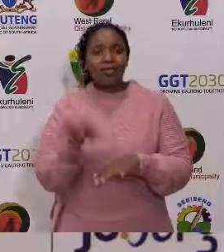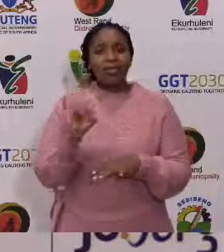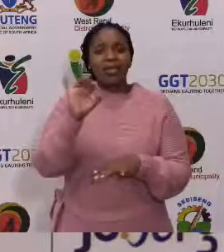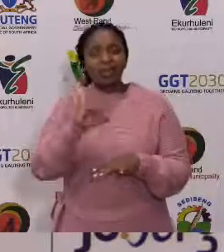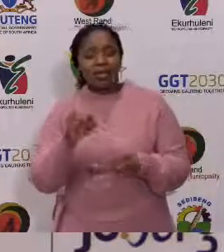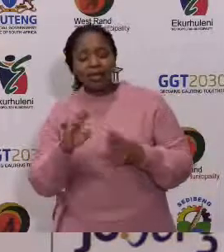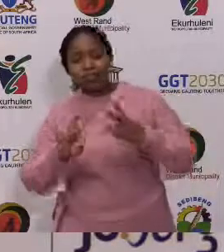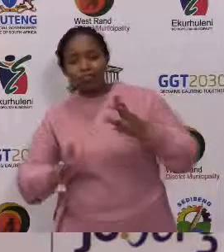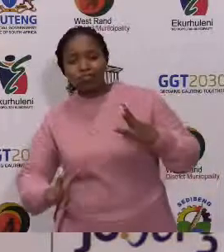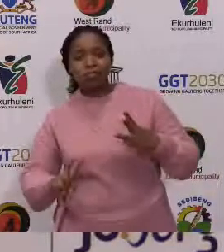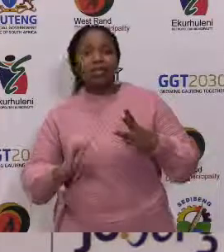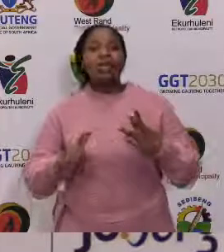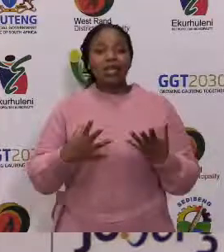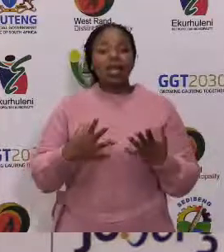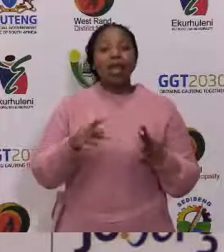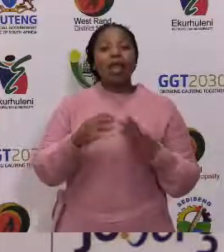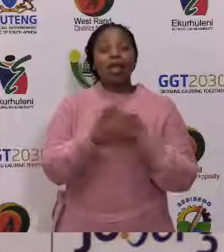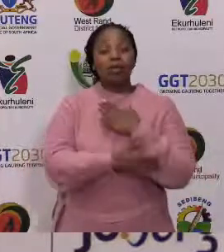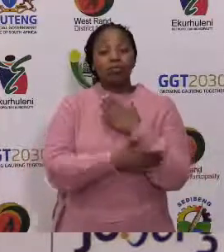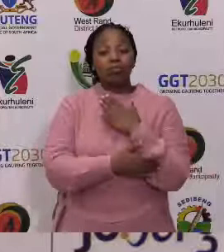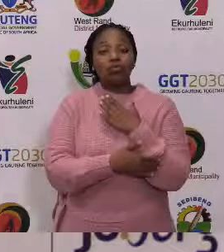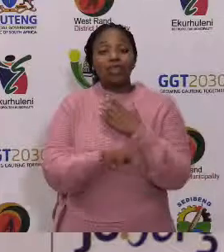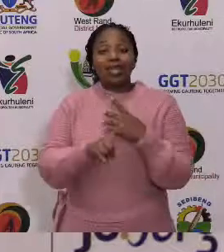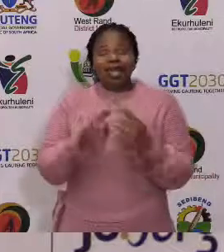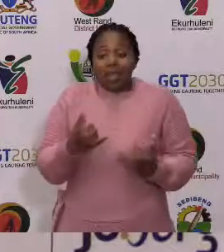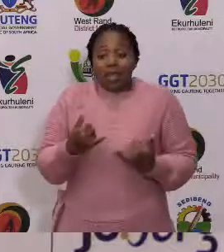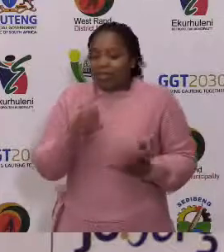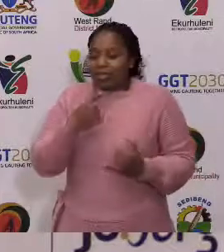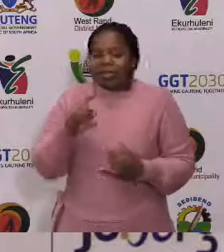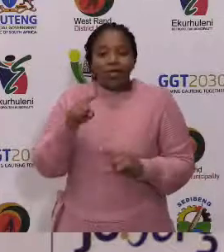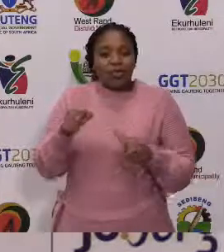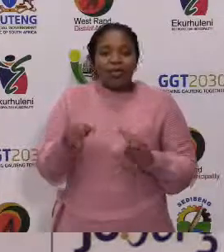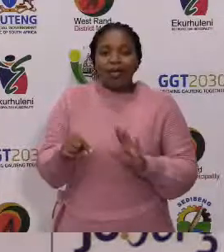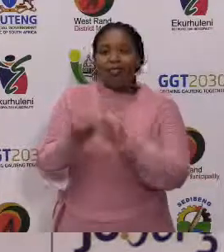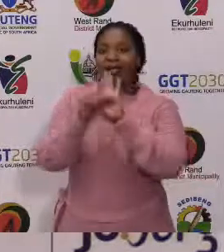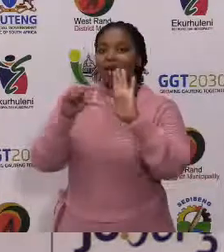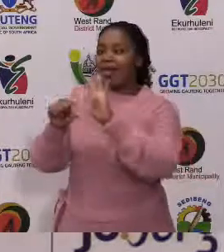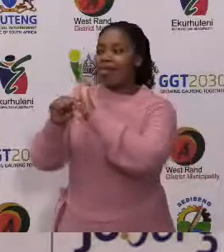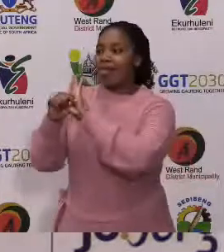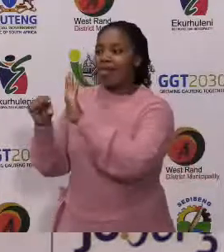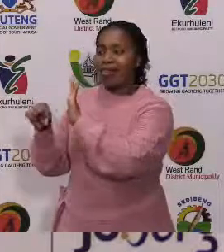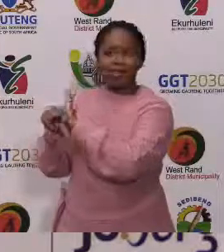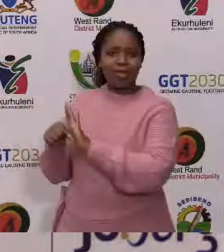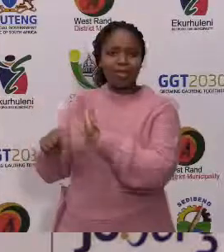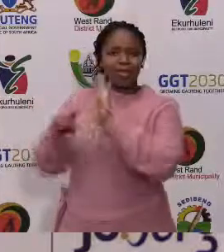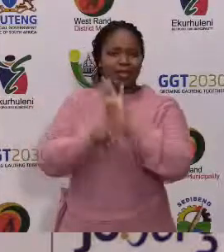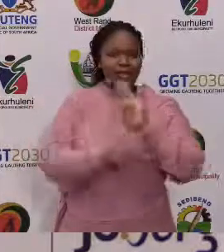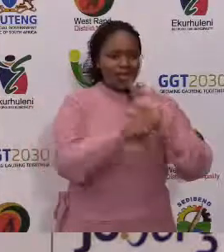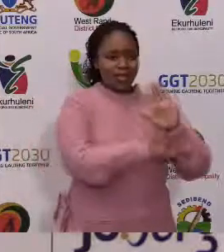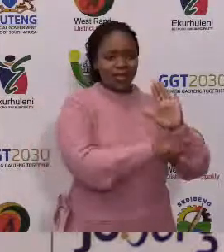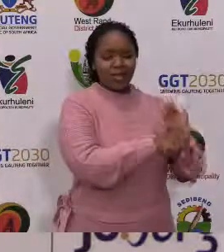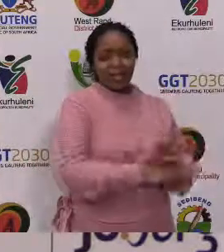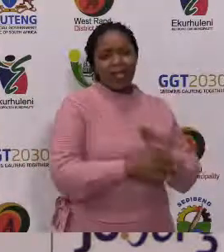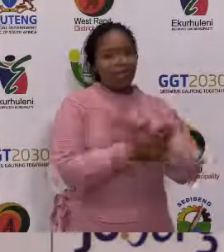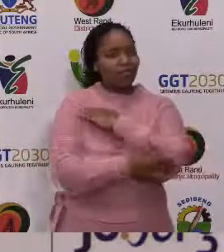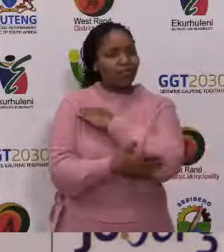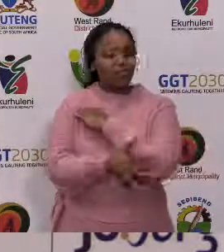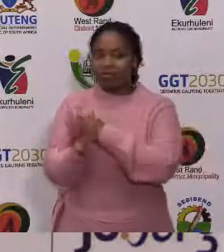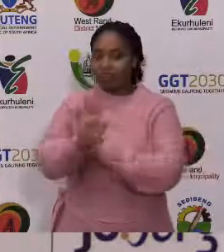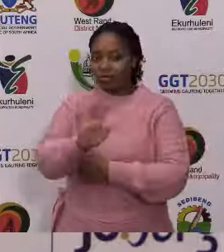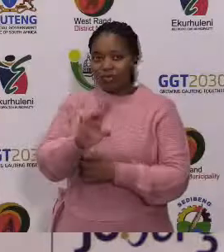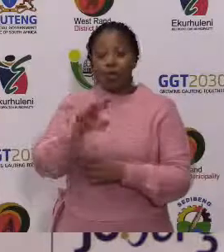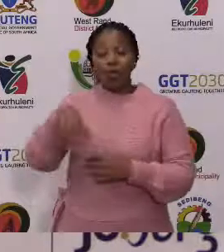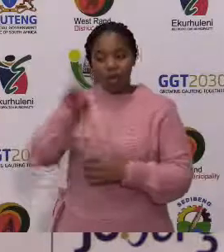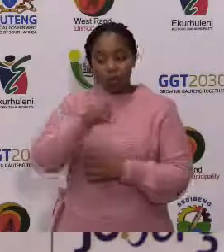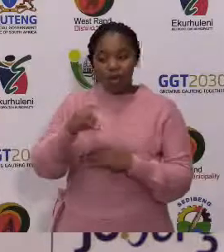The point we are making is that you can't stigmatize a country. Every country needs to take measures